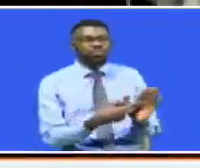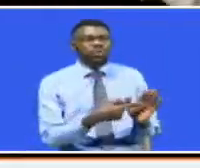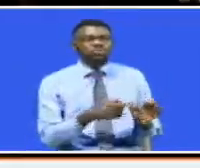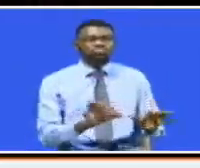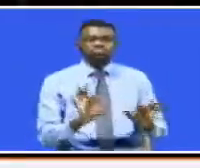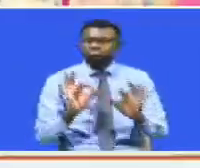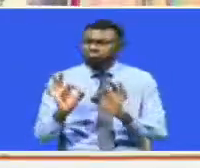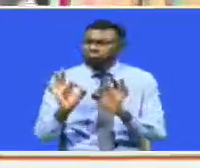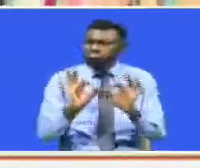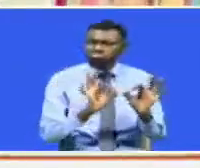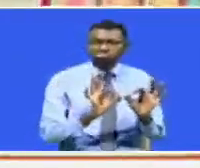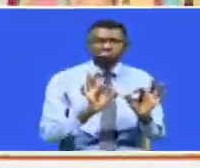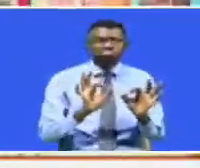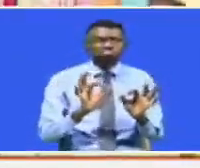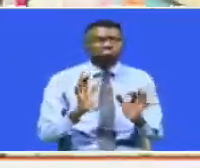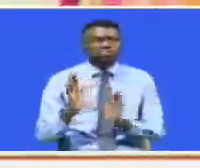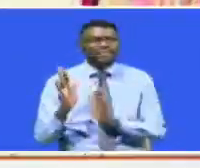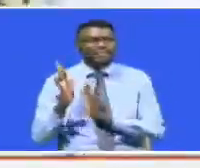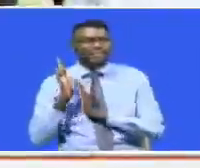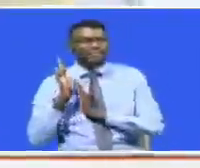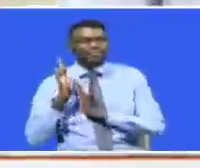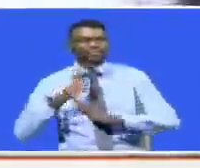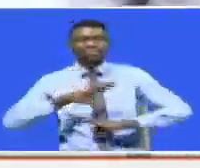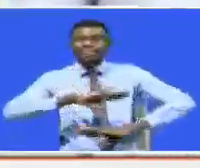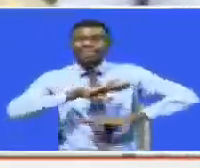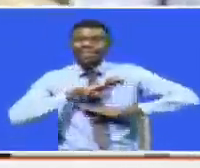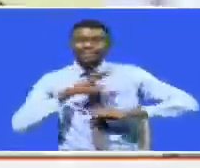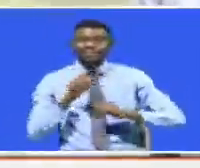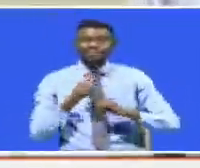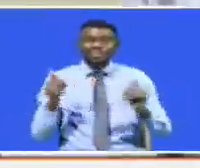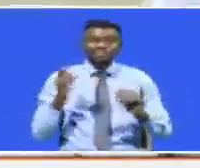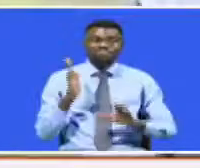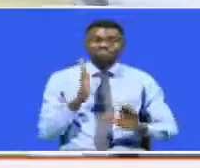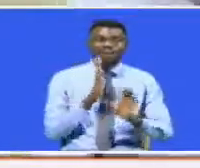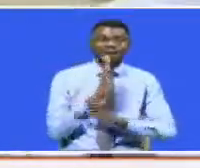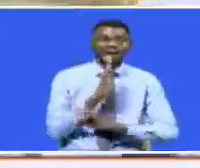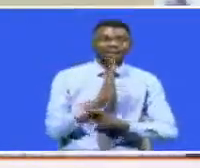that there was adequate security. Inchi iko salama.